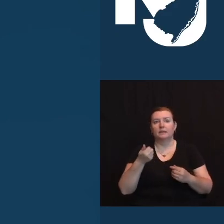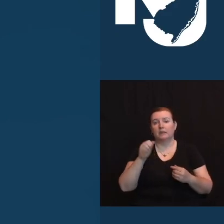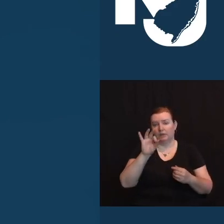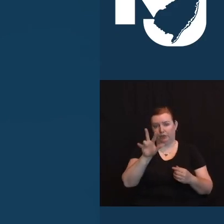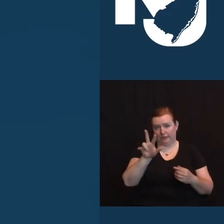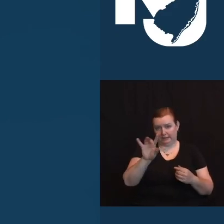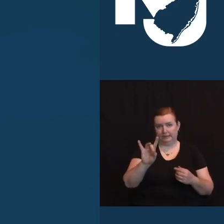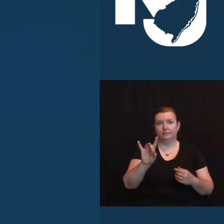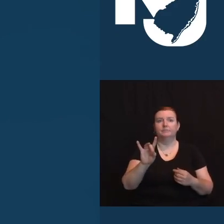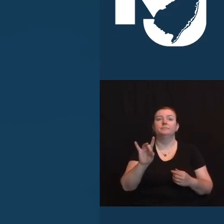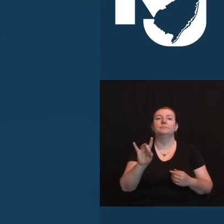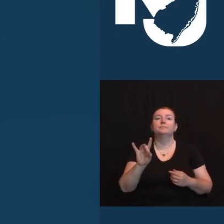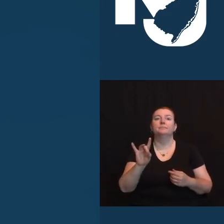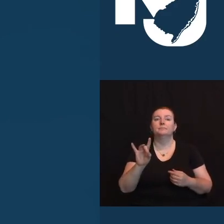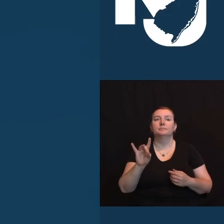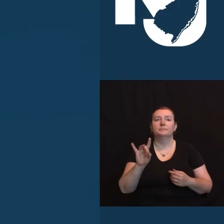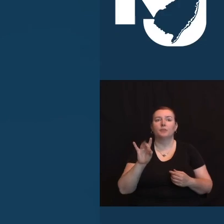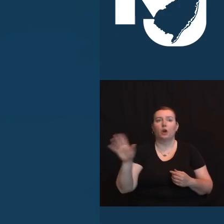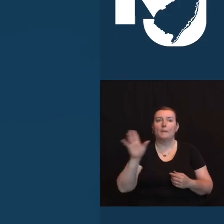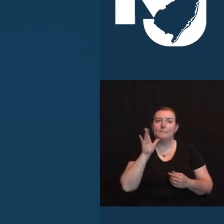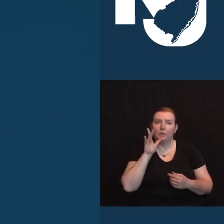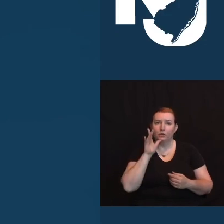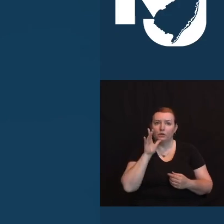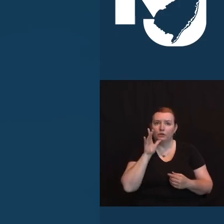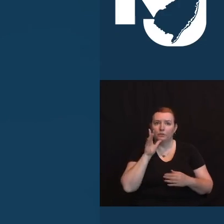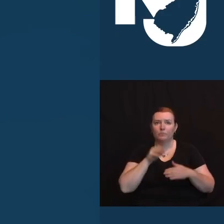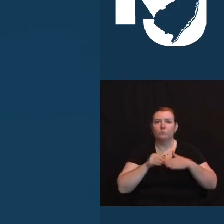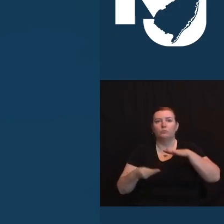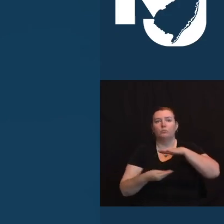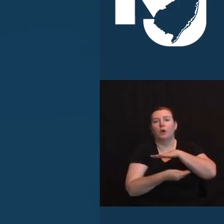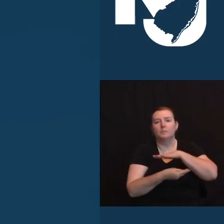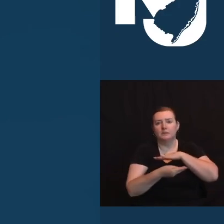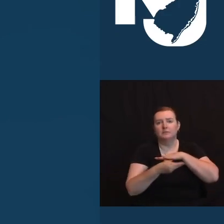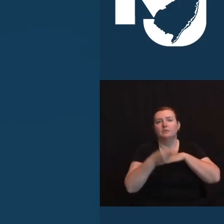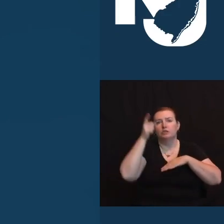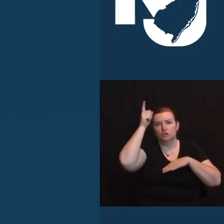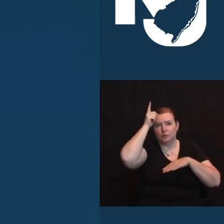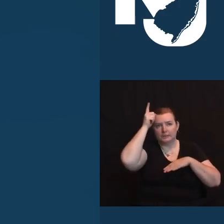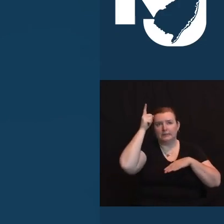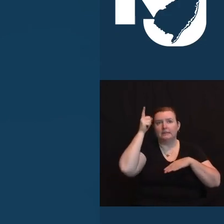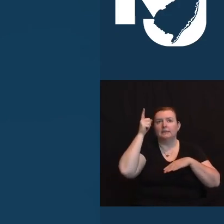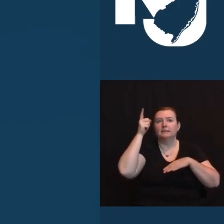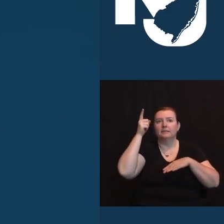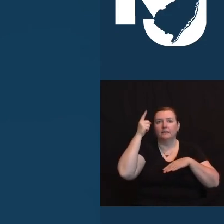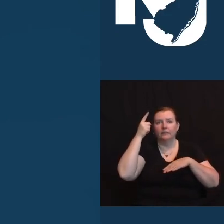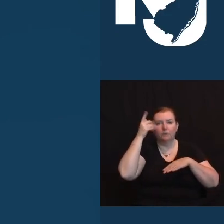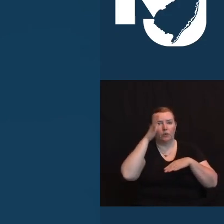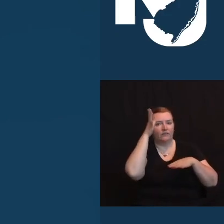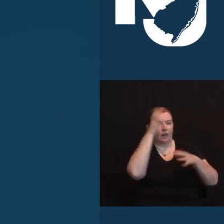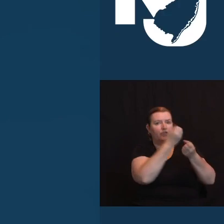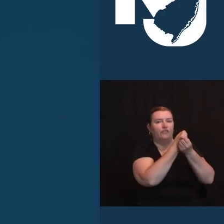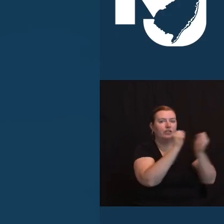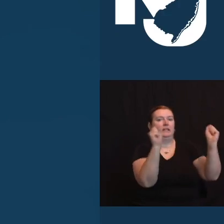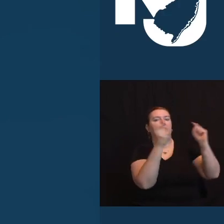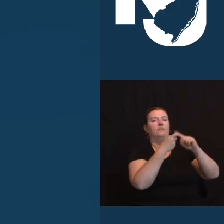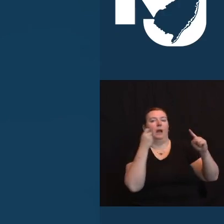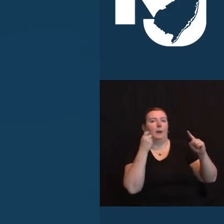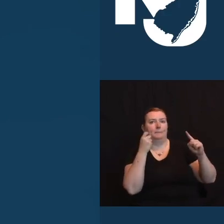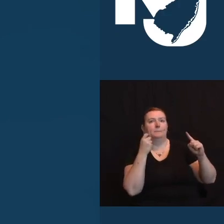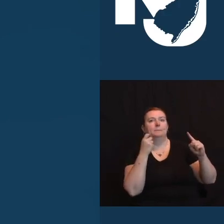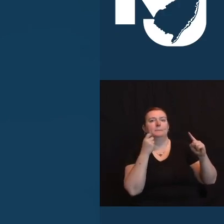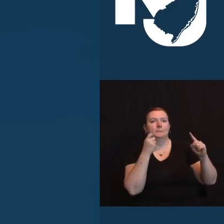mother bribed German officials to win her father's freedom from Buchenwald, the remaining family was able to escape to the